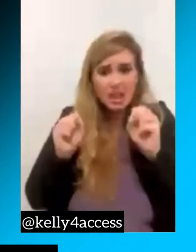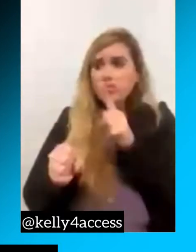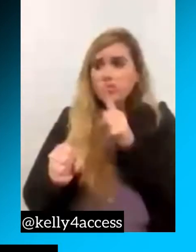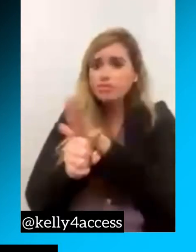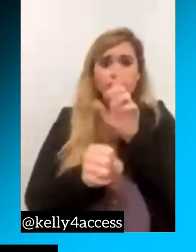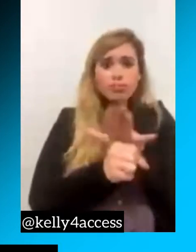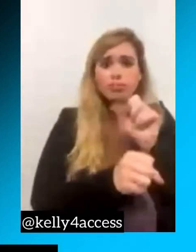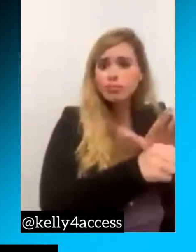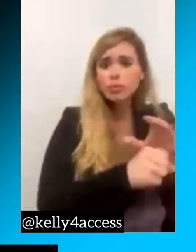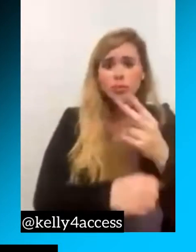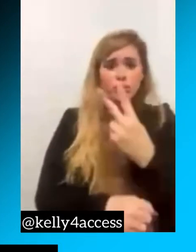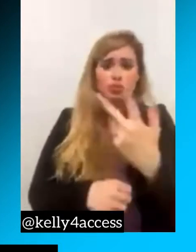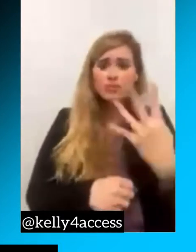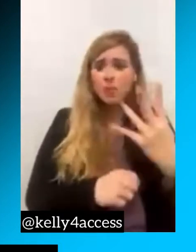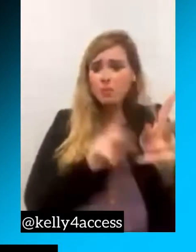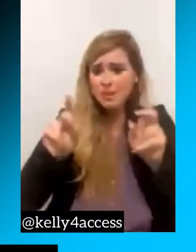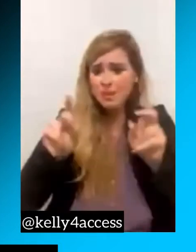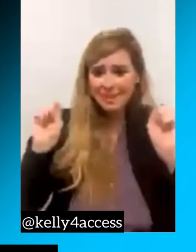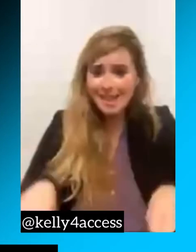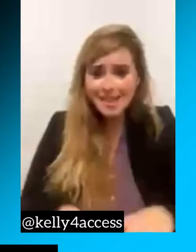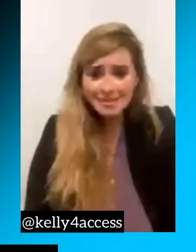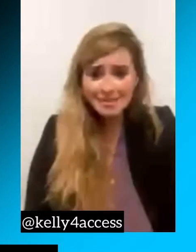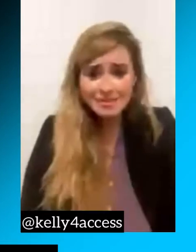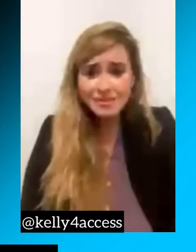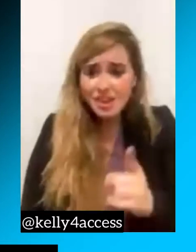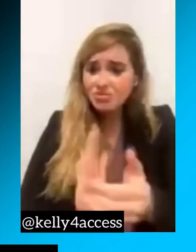I feel like it's like that.